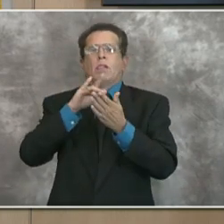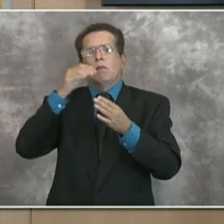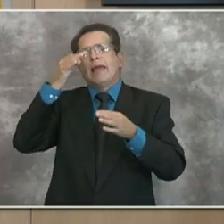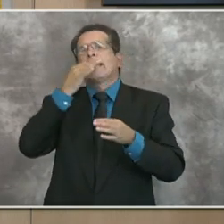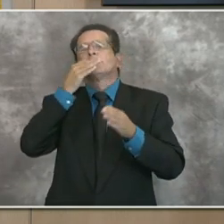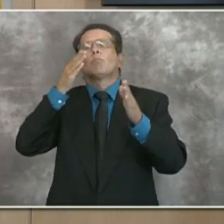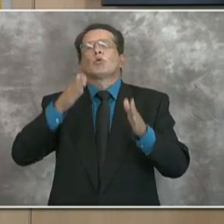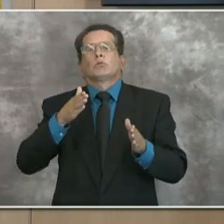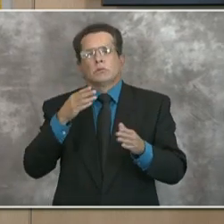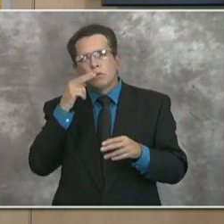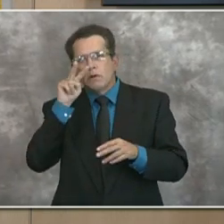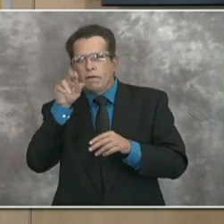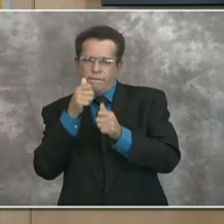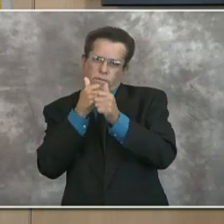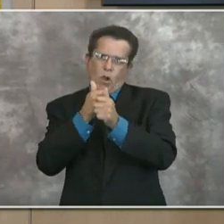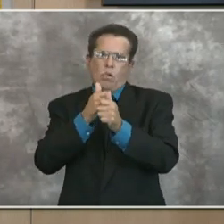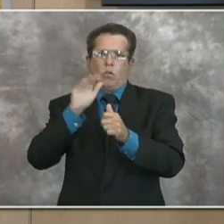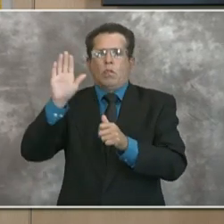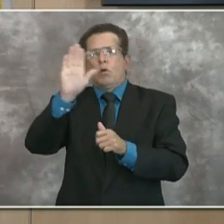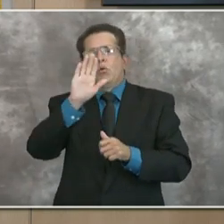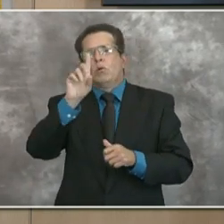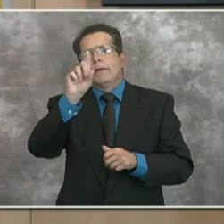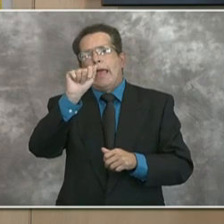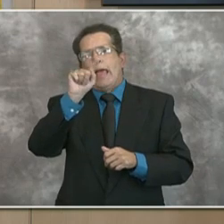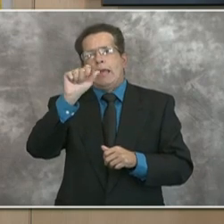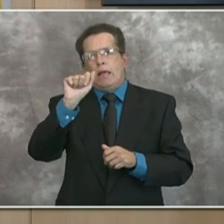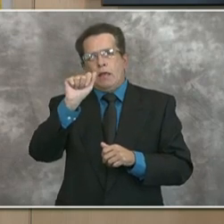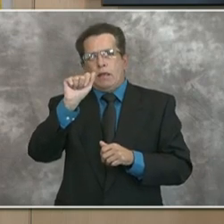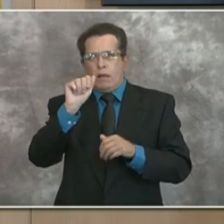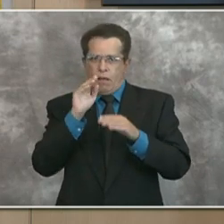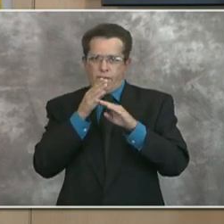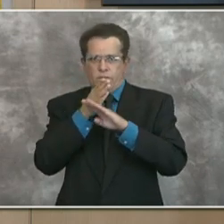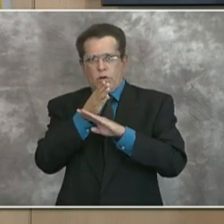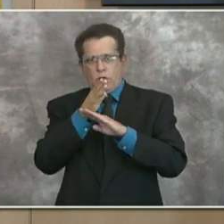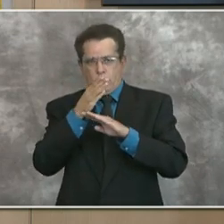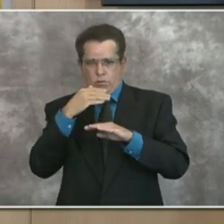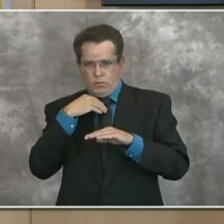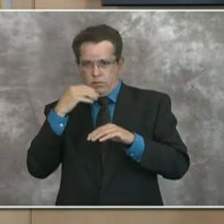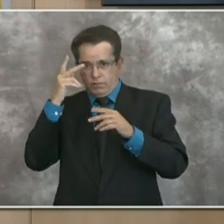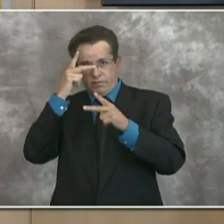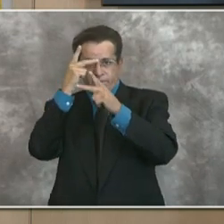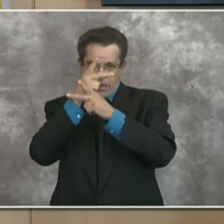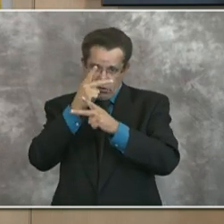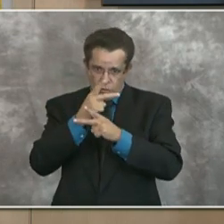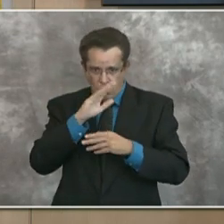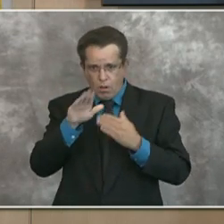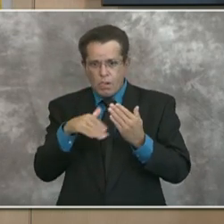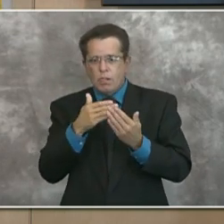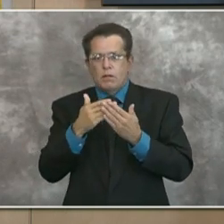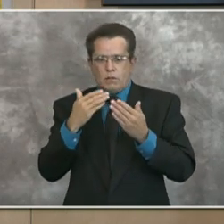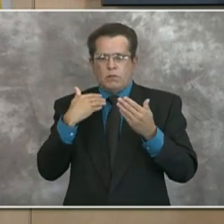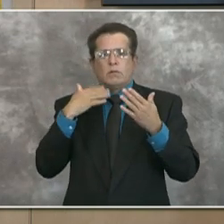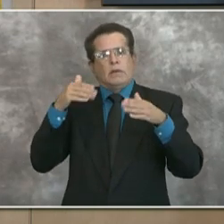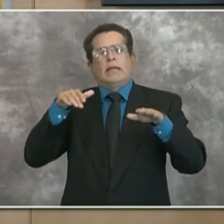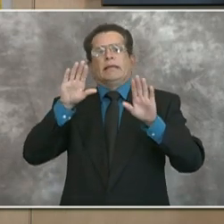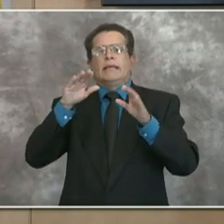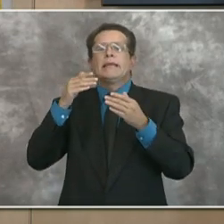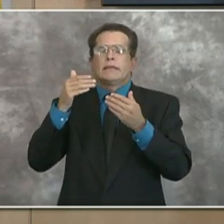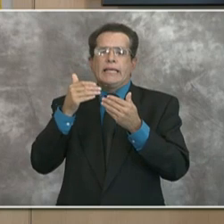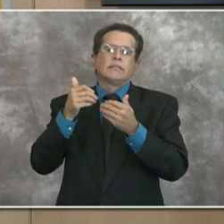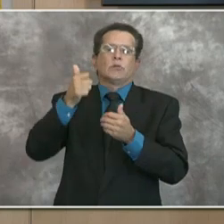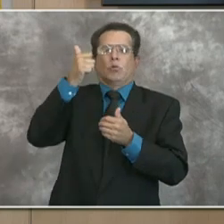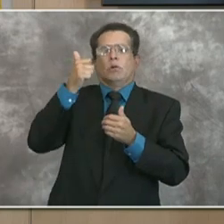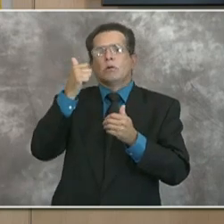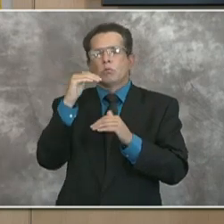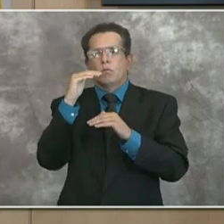experts and follow their data. After considering all those factors, we eased back our restrictions on